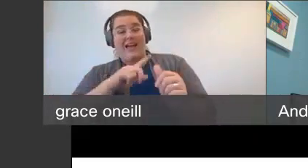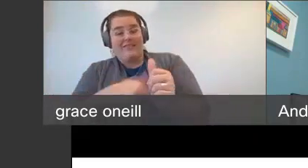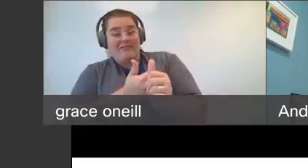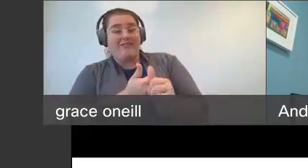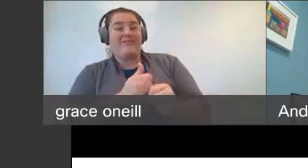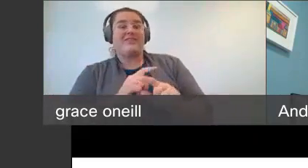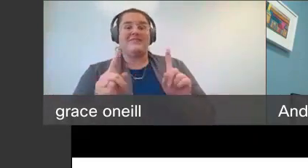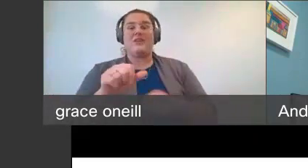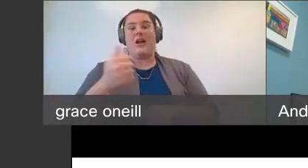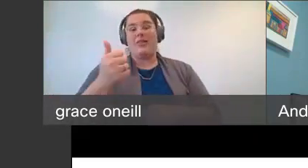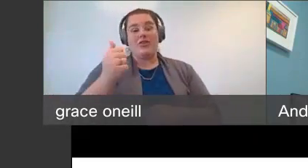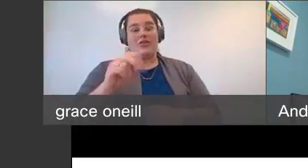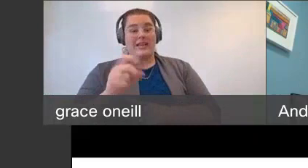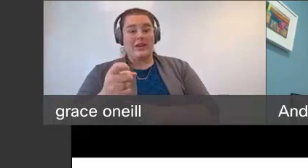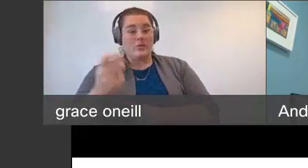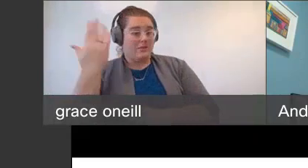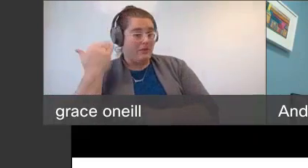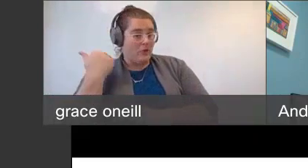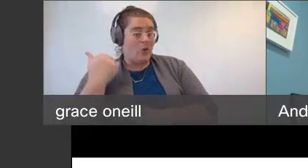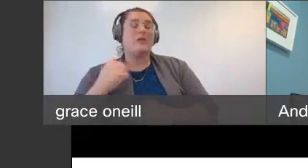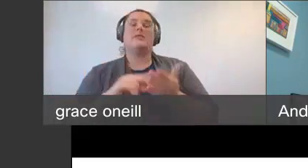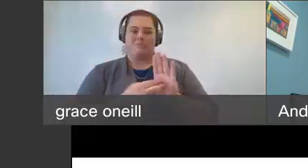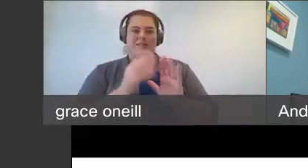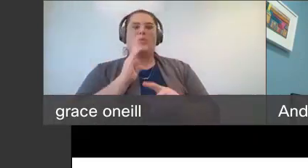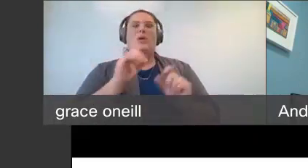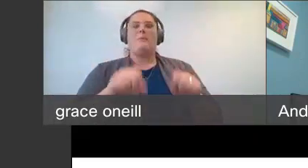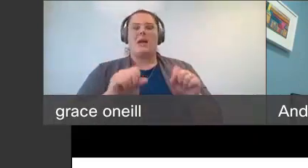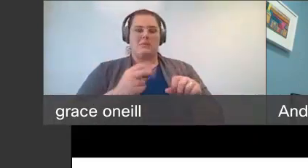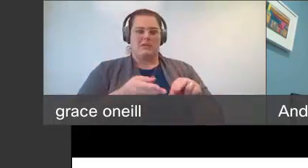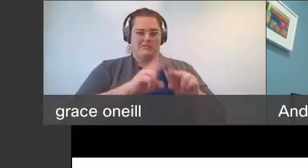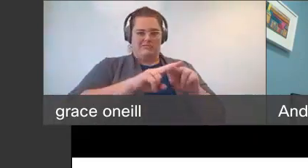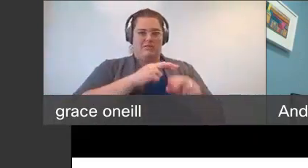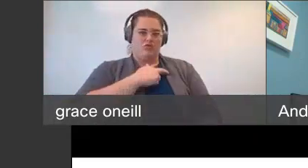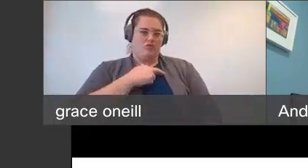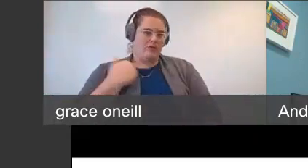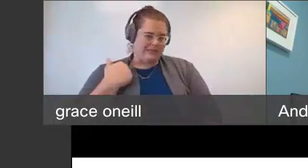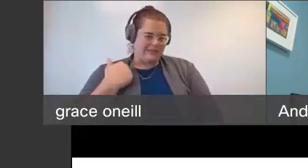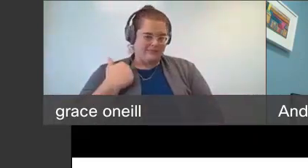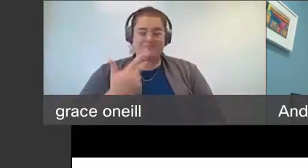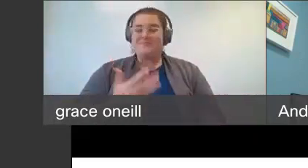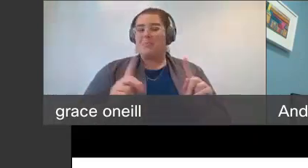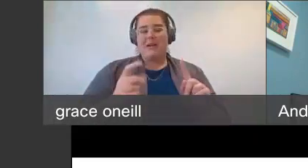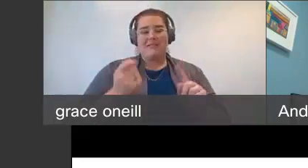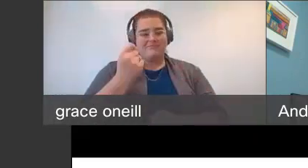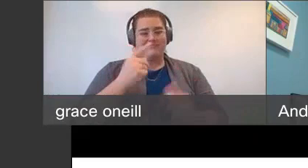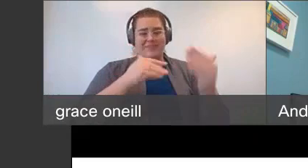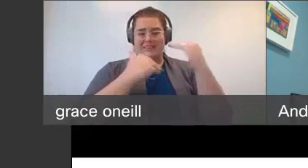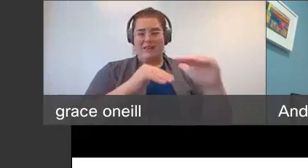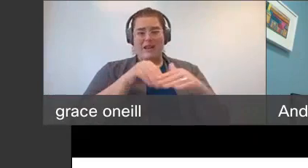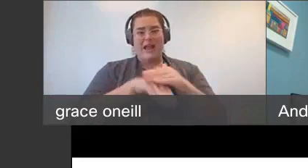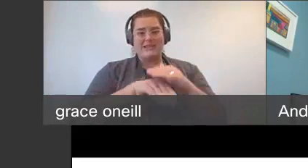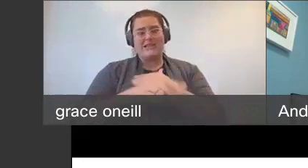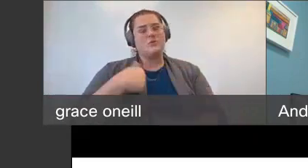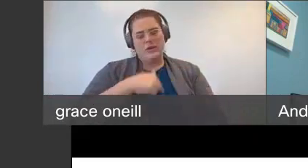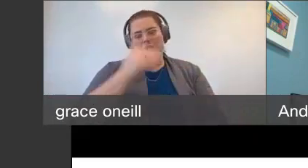just a lack of access otherwise. Sometimes that is the only place an individual can go. Even if the individual